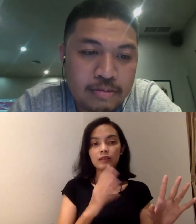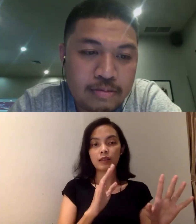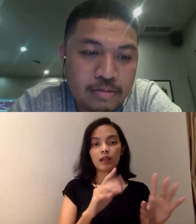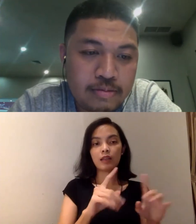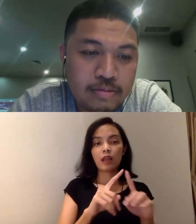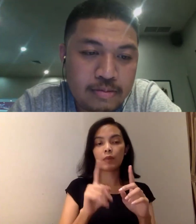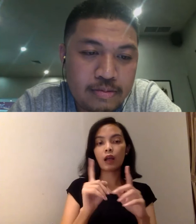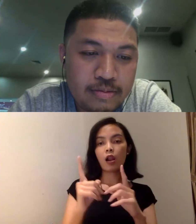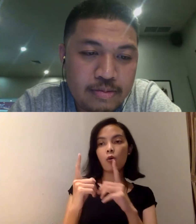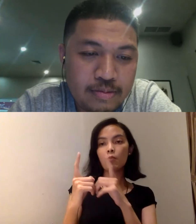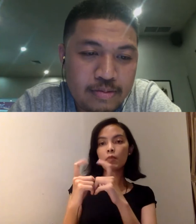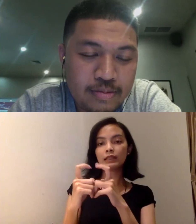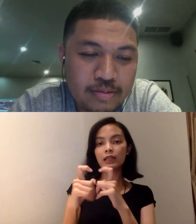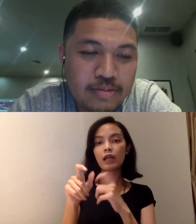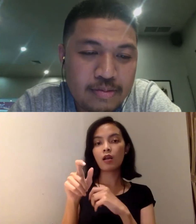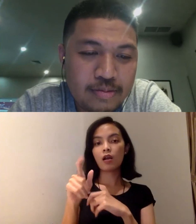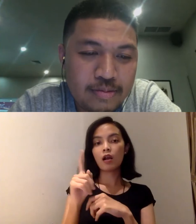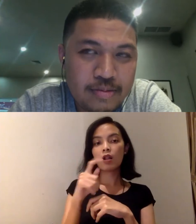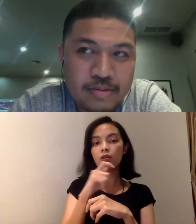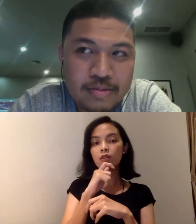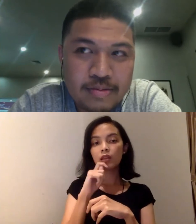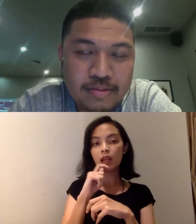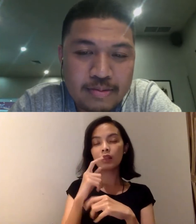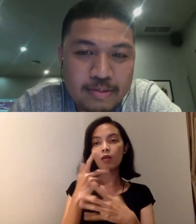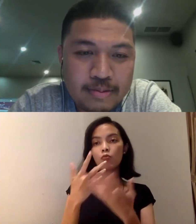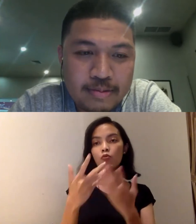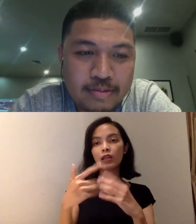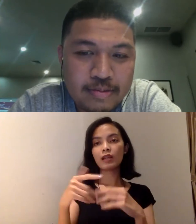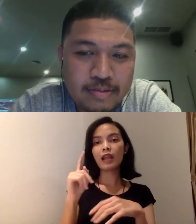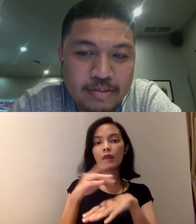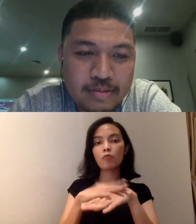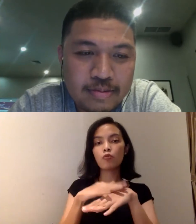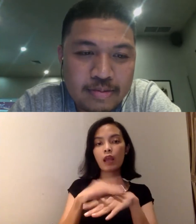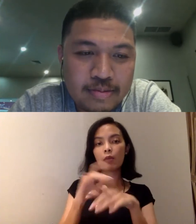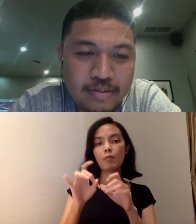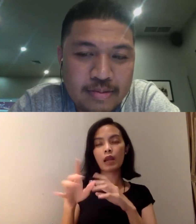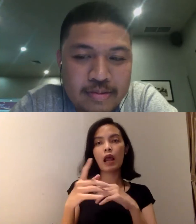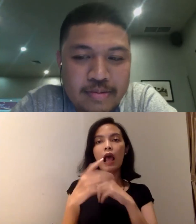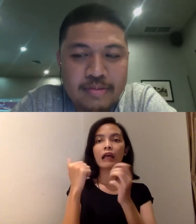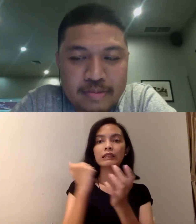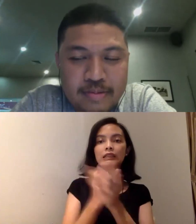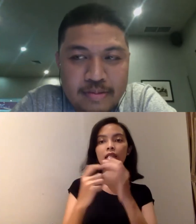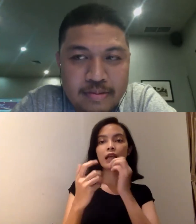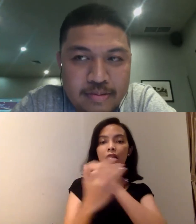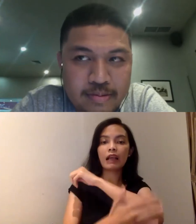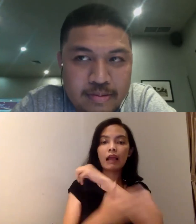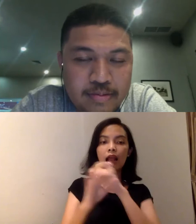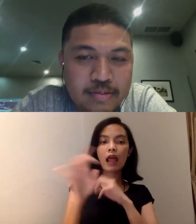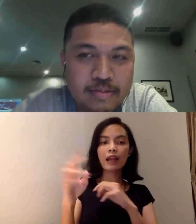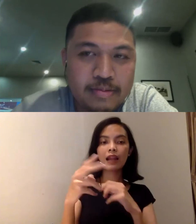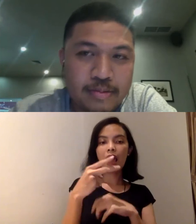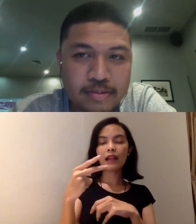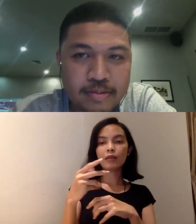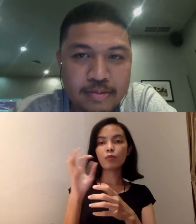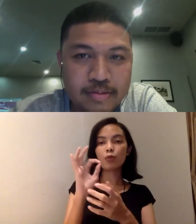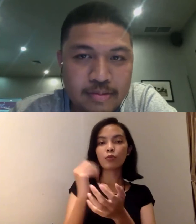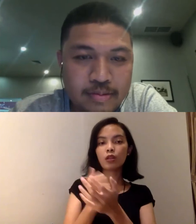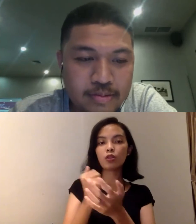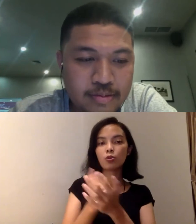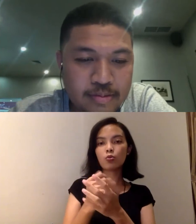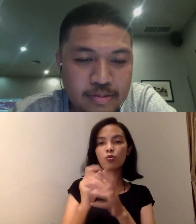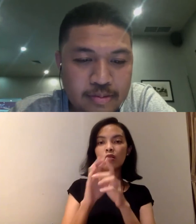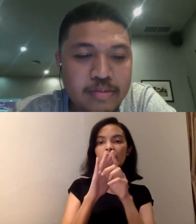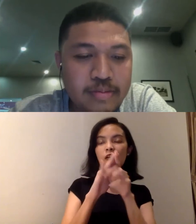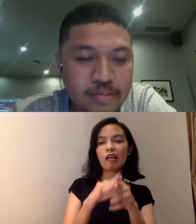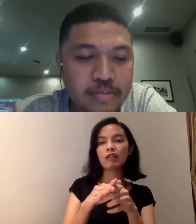another person who came from a different race or different country origin doesn't mean that they're not racist.